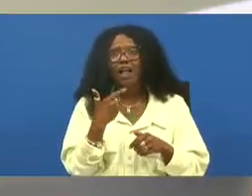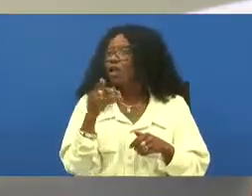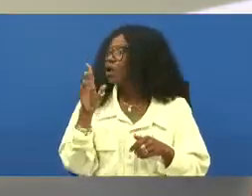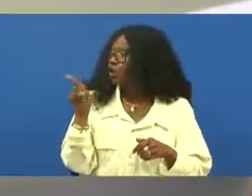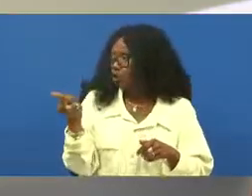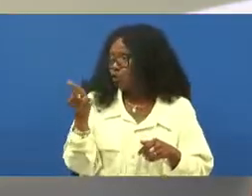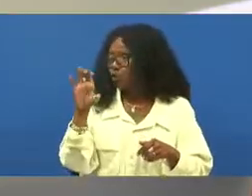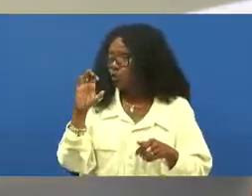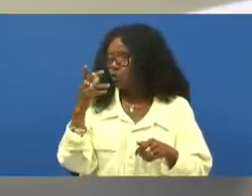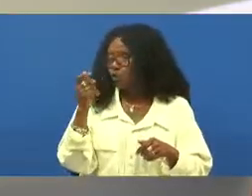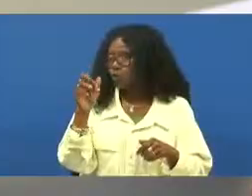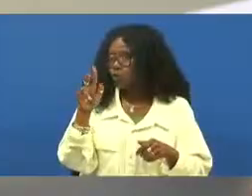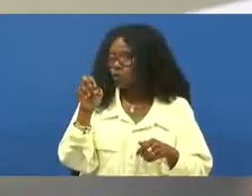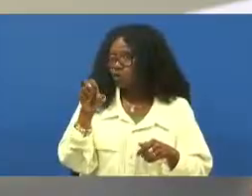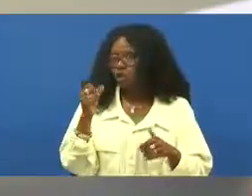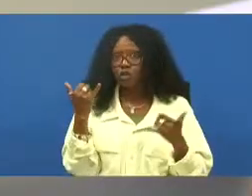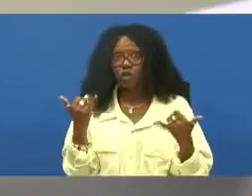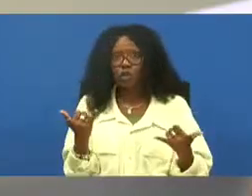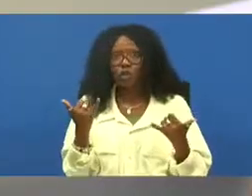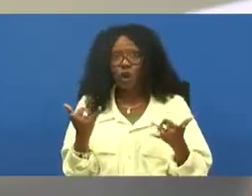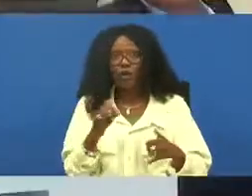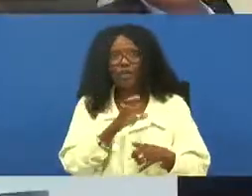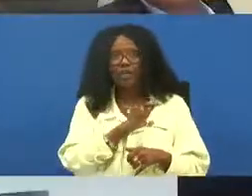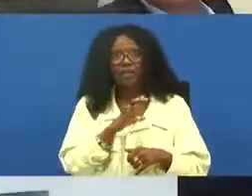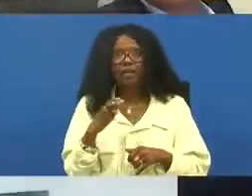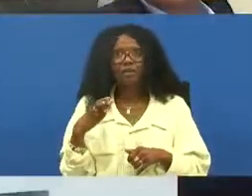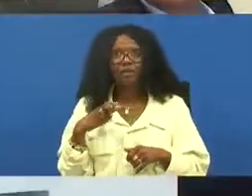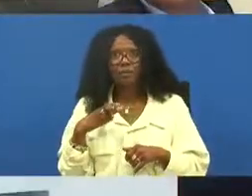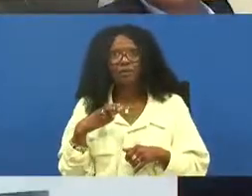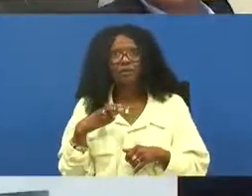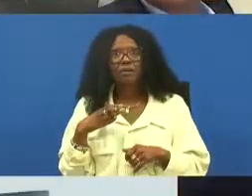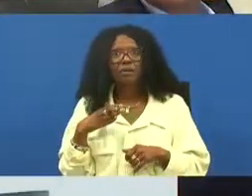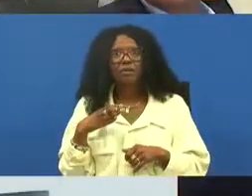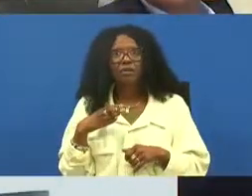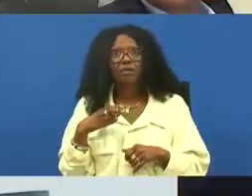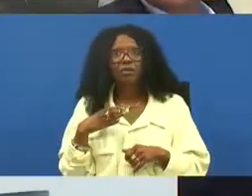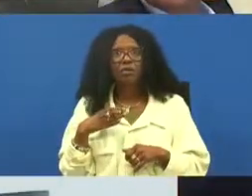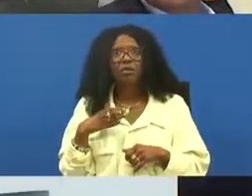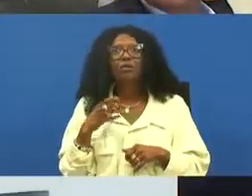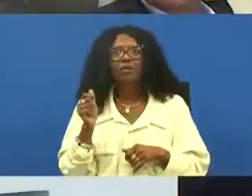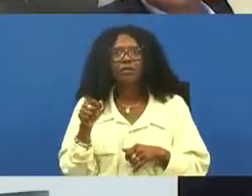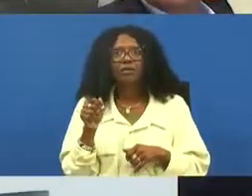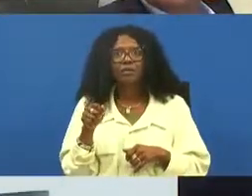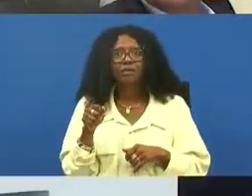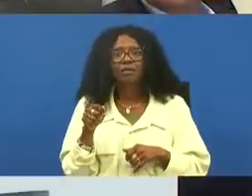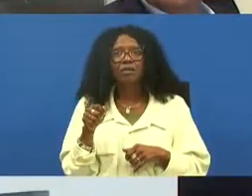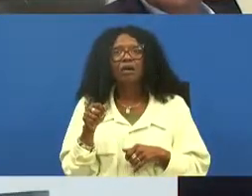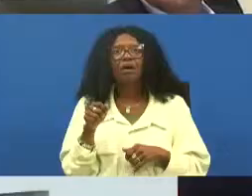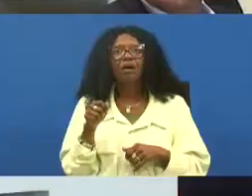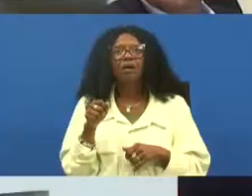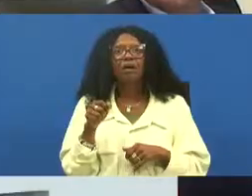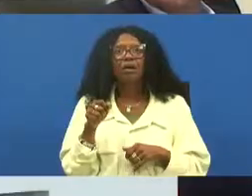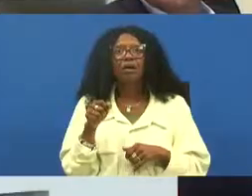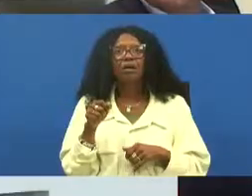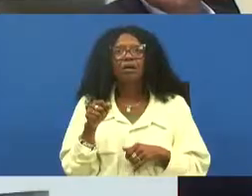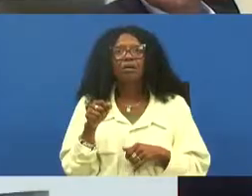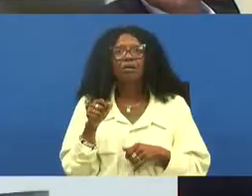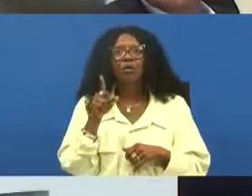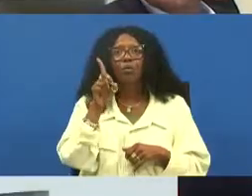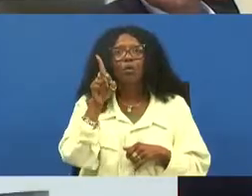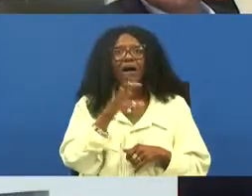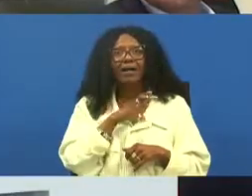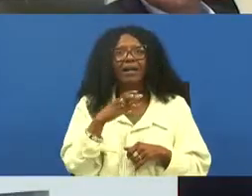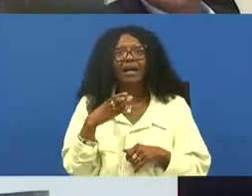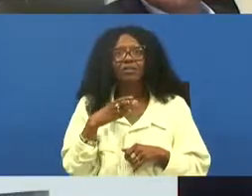Okay. On the current committee, is that true? Yes, sir. That's absolutely. correct. As per your ordinance. As per our ordinance, do we have 1 council member